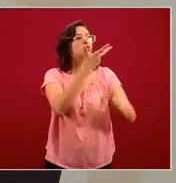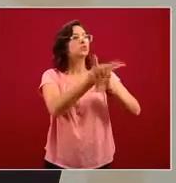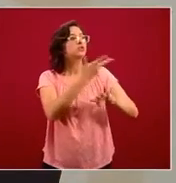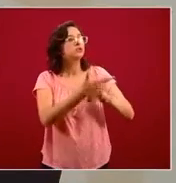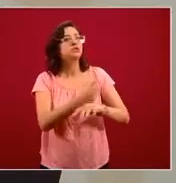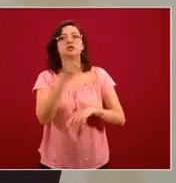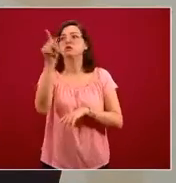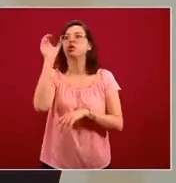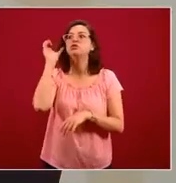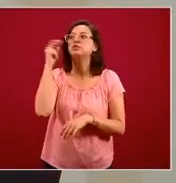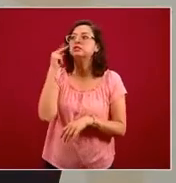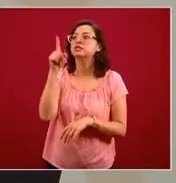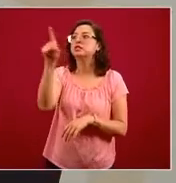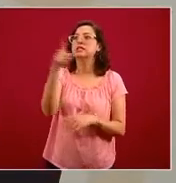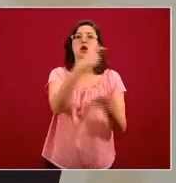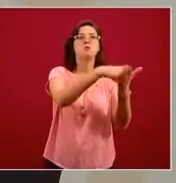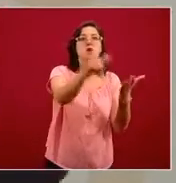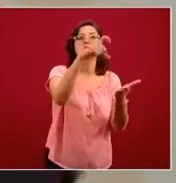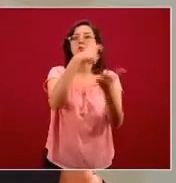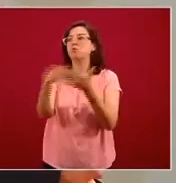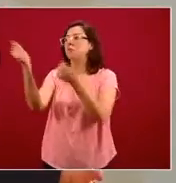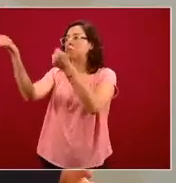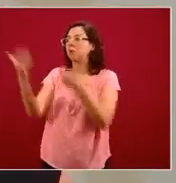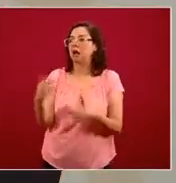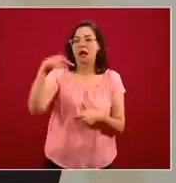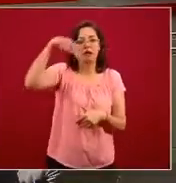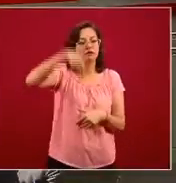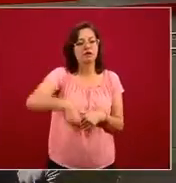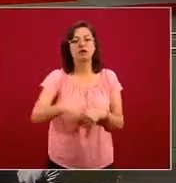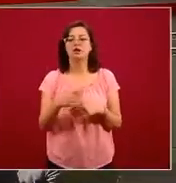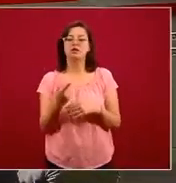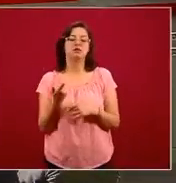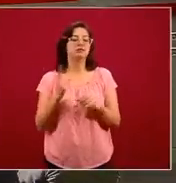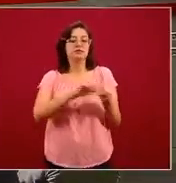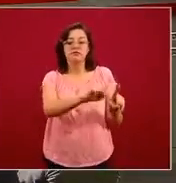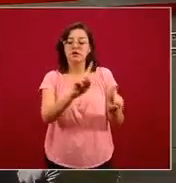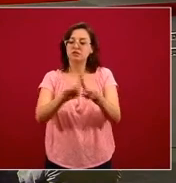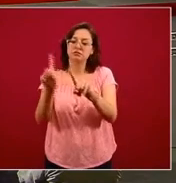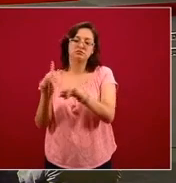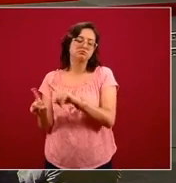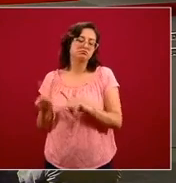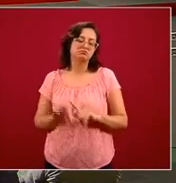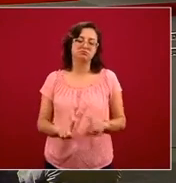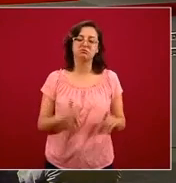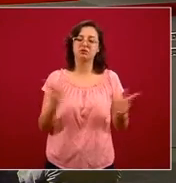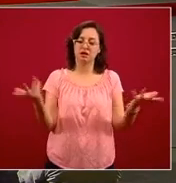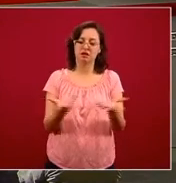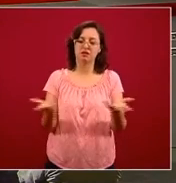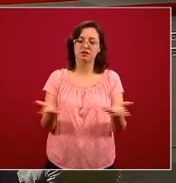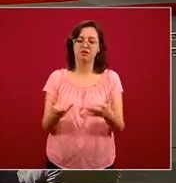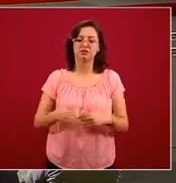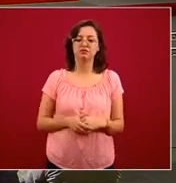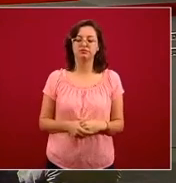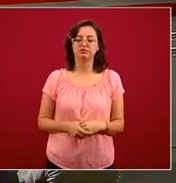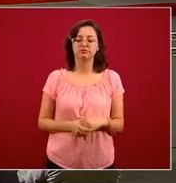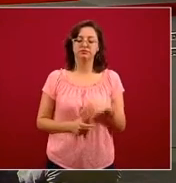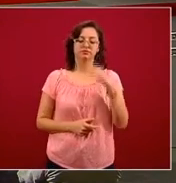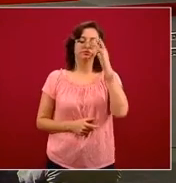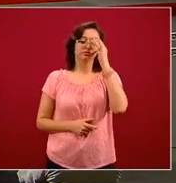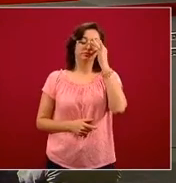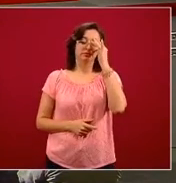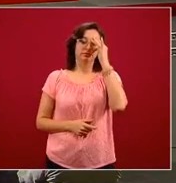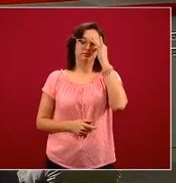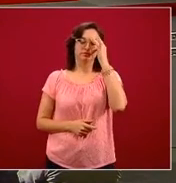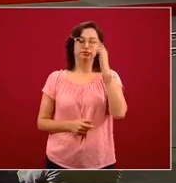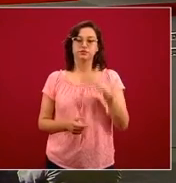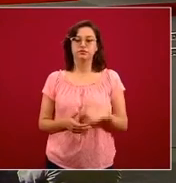now we're working on getting ventilators from the United States, from China. We're working on developing ventilators nationally. So we're on